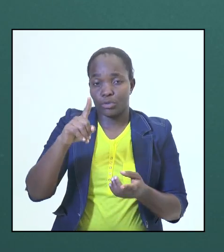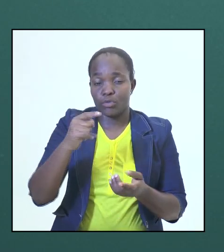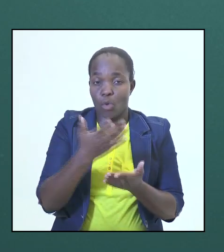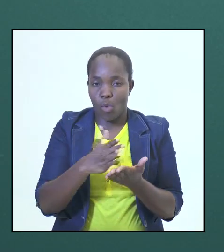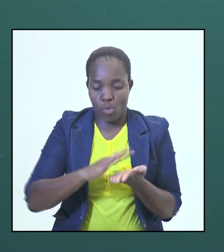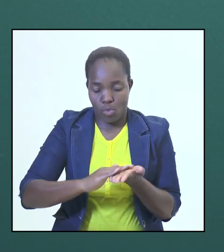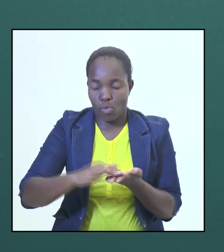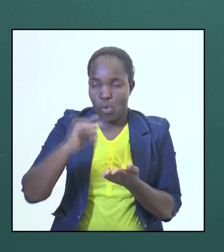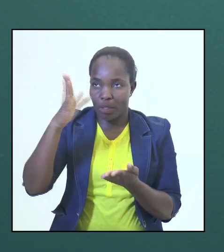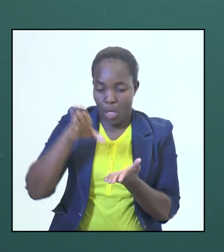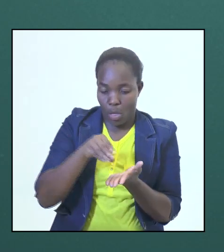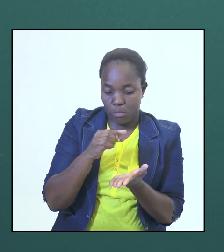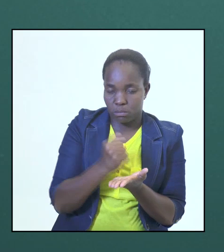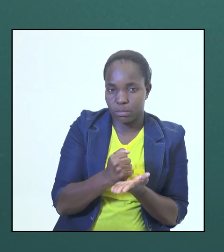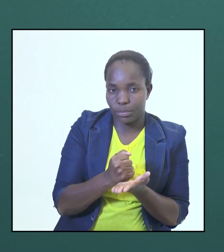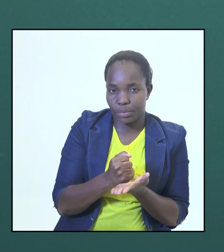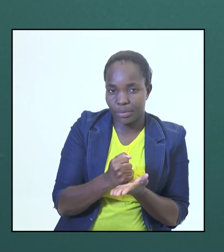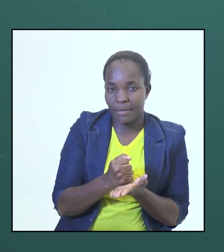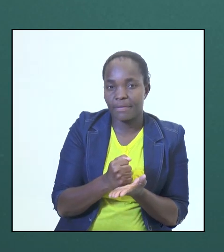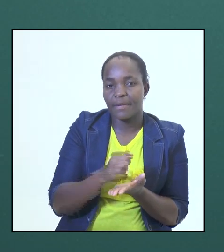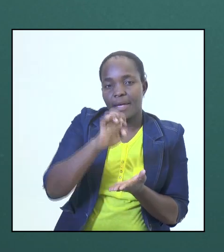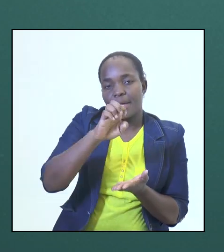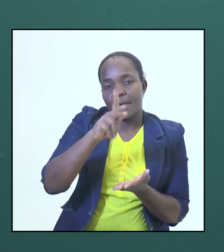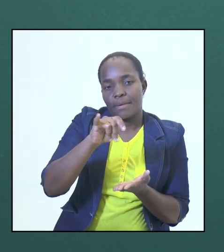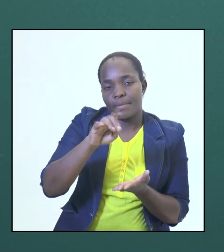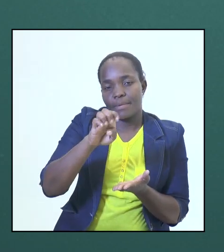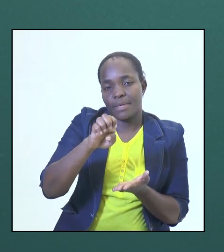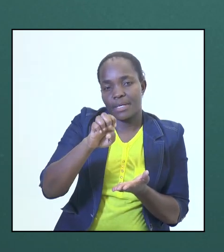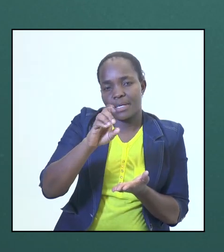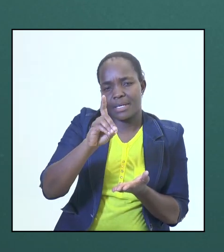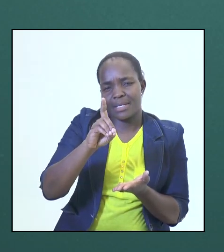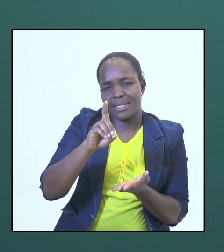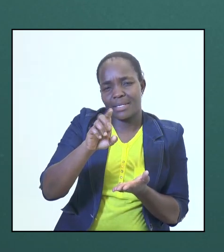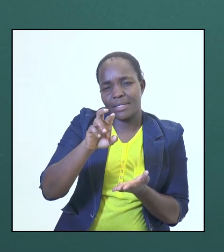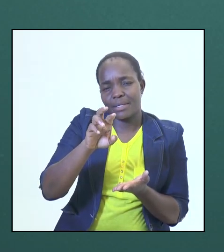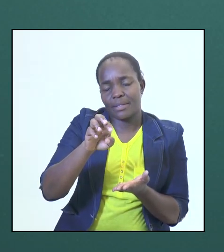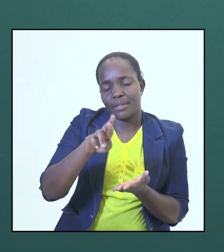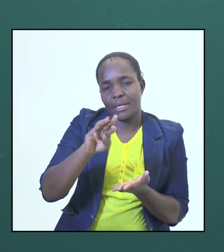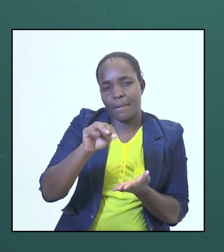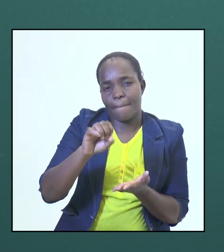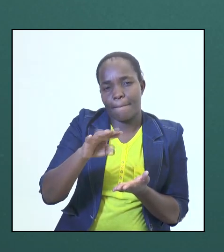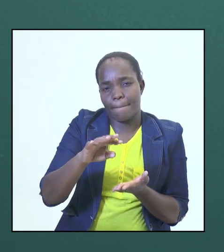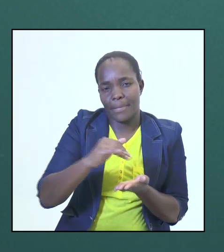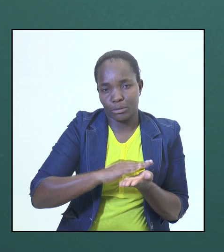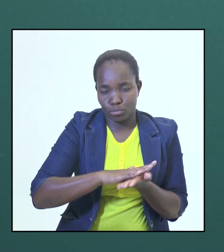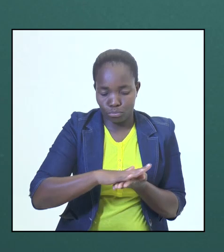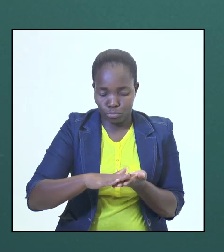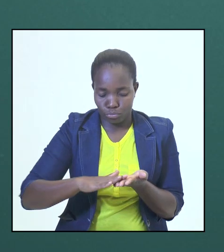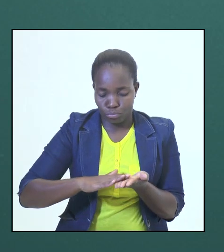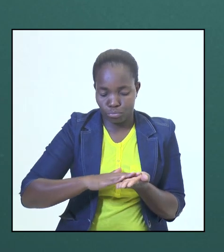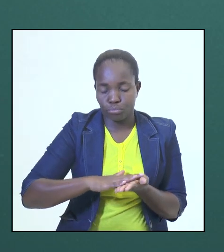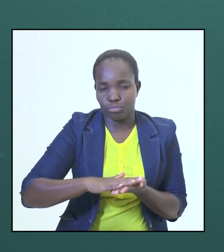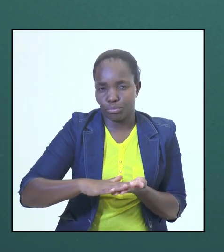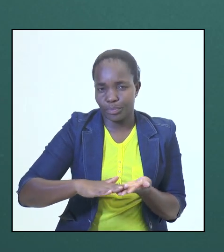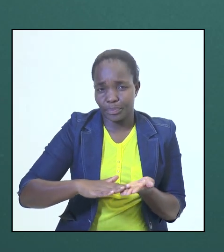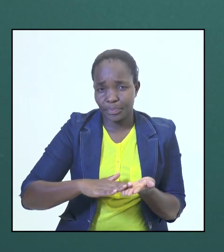the leaf, epidermis, a layer of transparent cells covering the surface of the leaf,